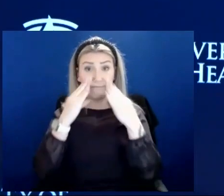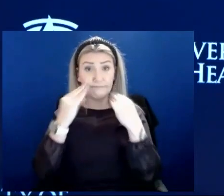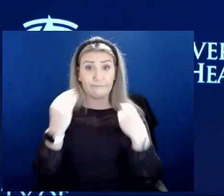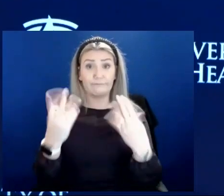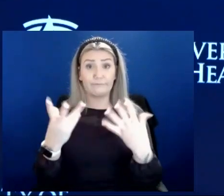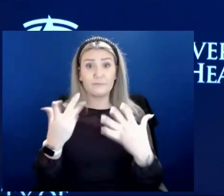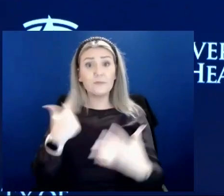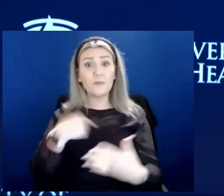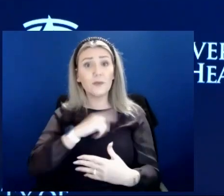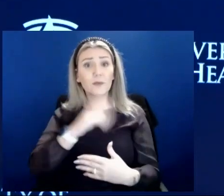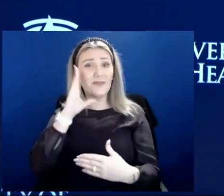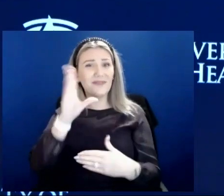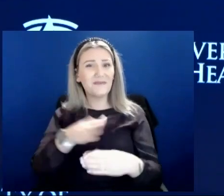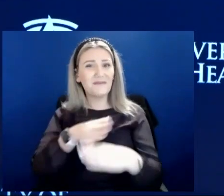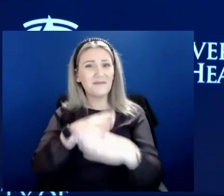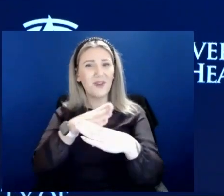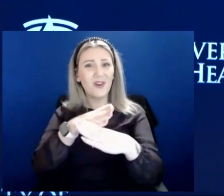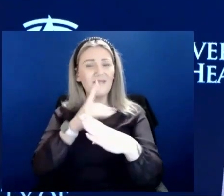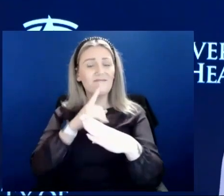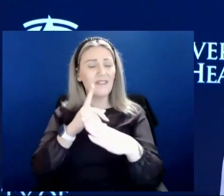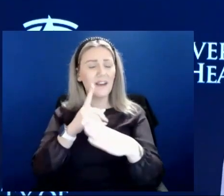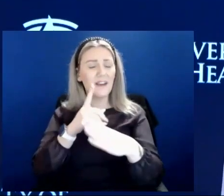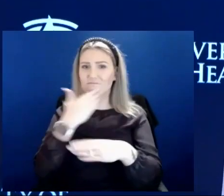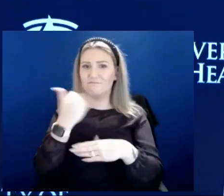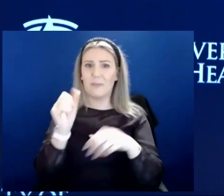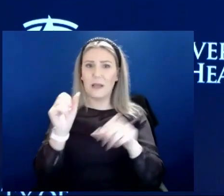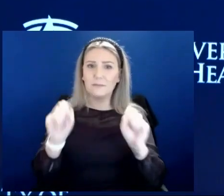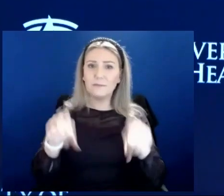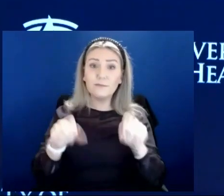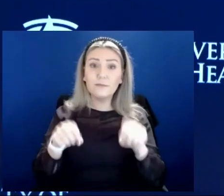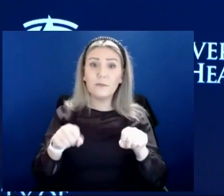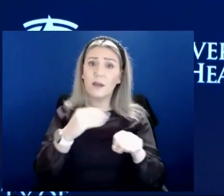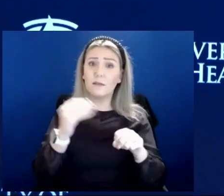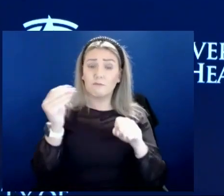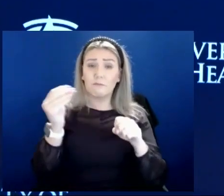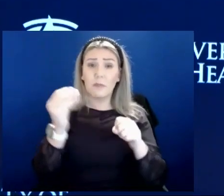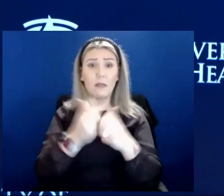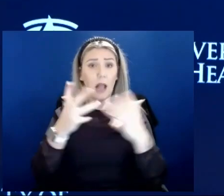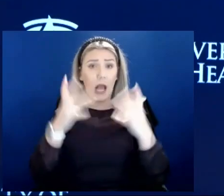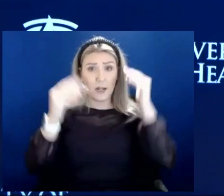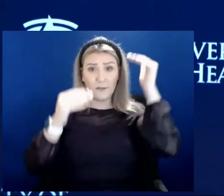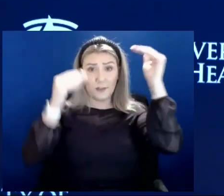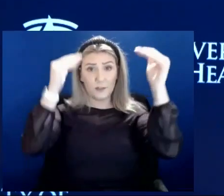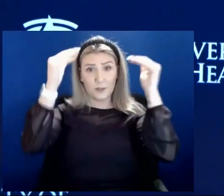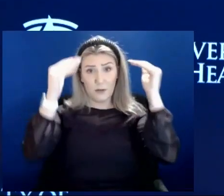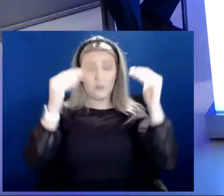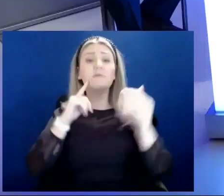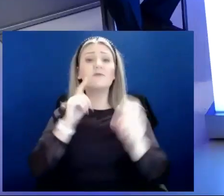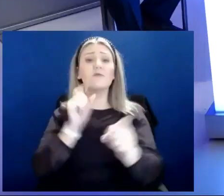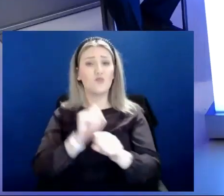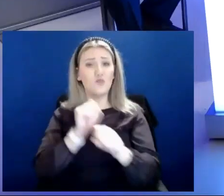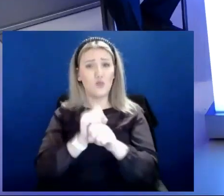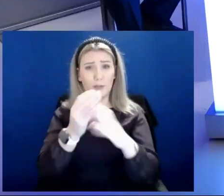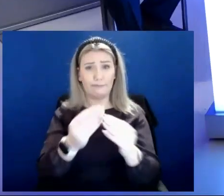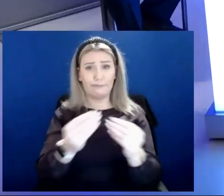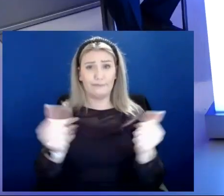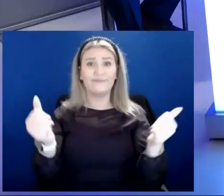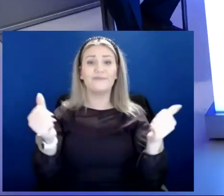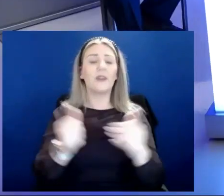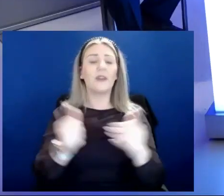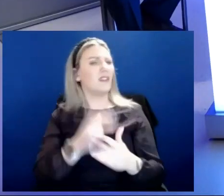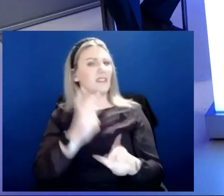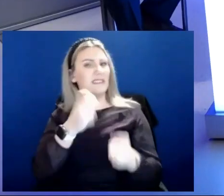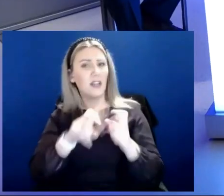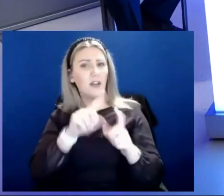be protecting them as best we can, and that there are a lot of adults working on the resolution. Well, and it's tough, Dr. Lassen, when you're looking at images